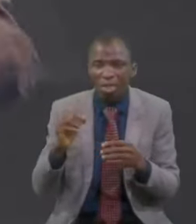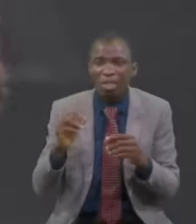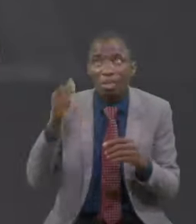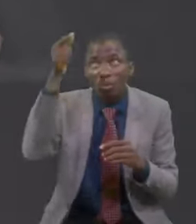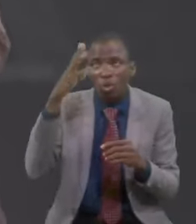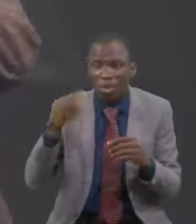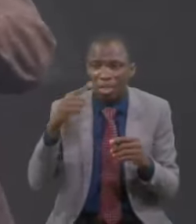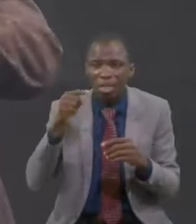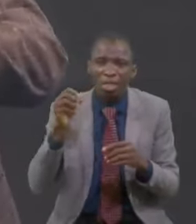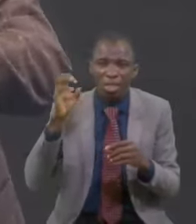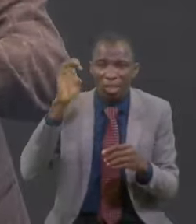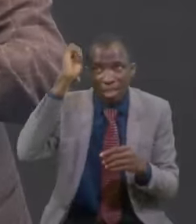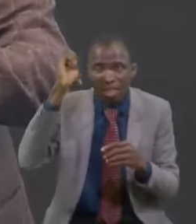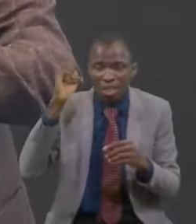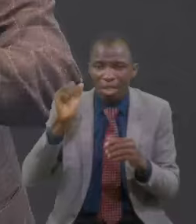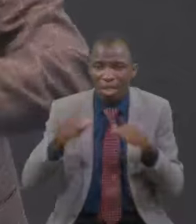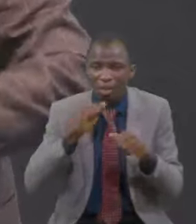for that.